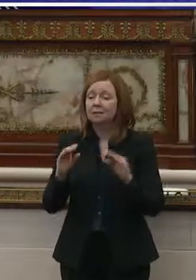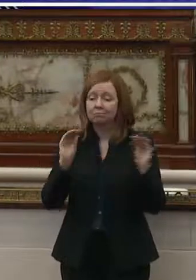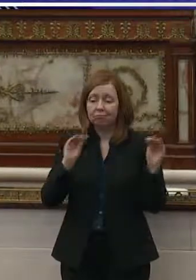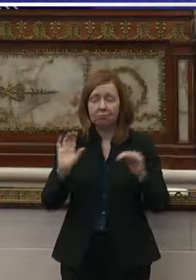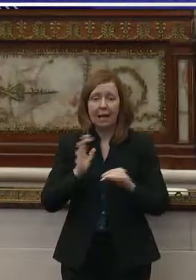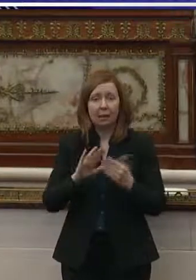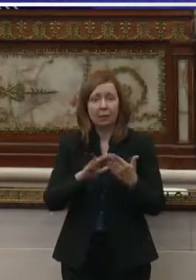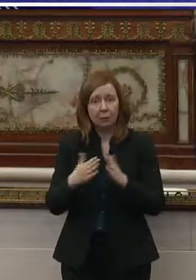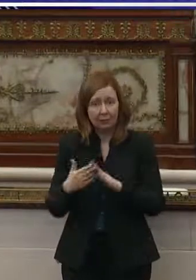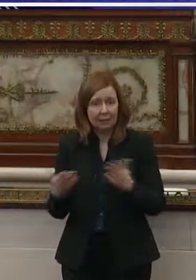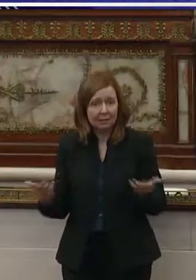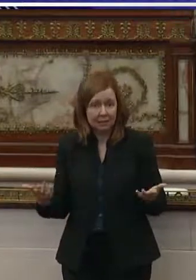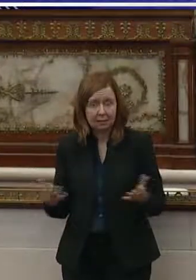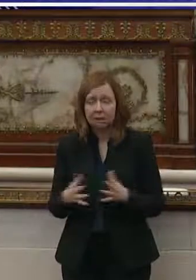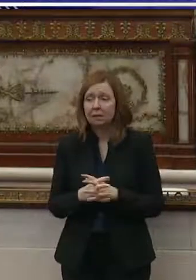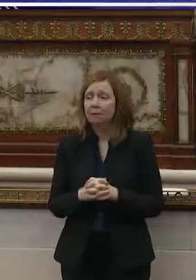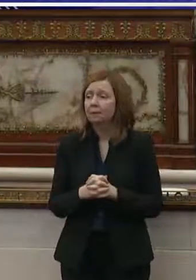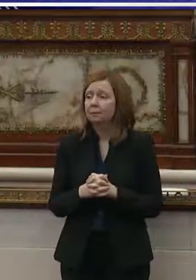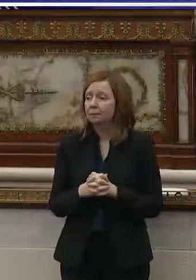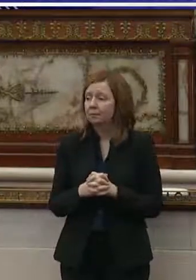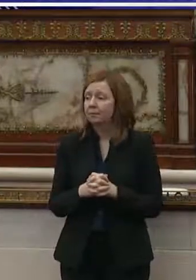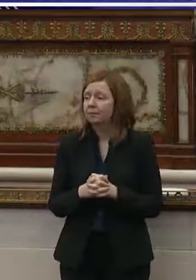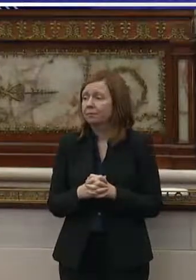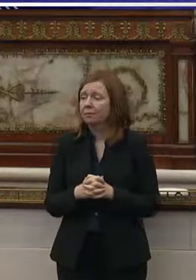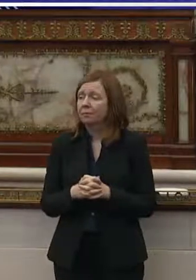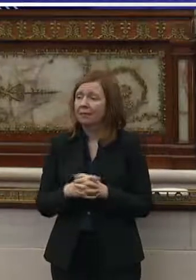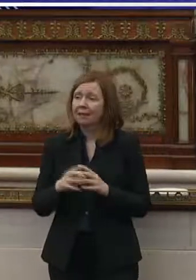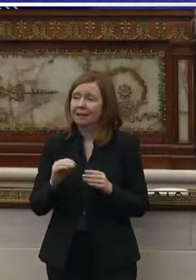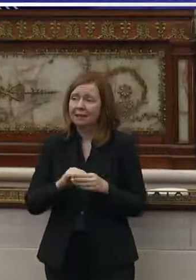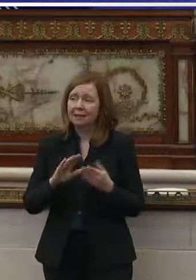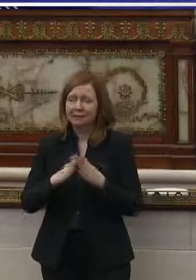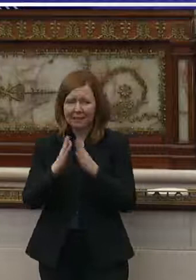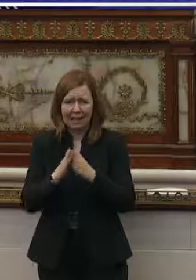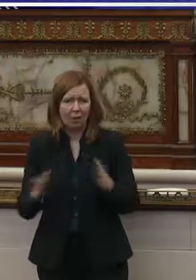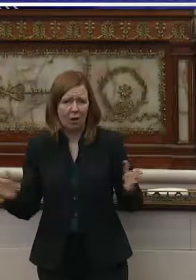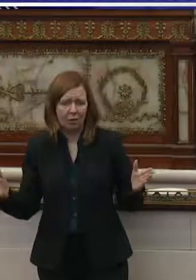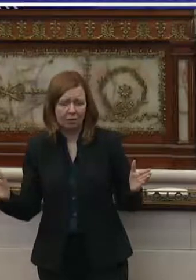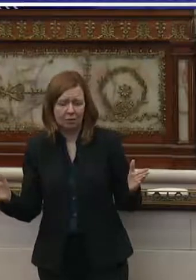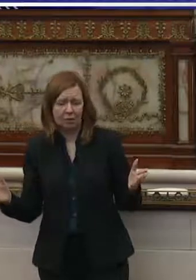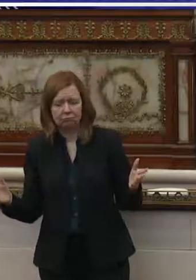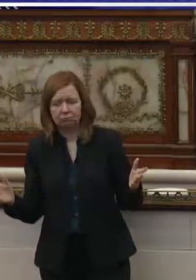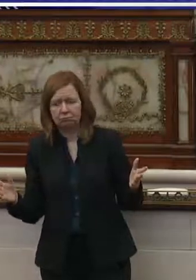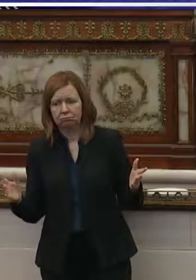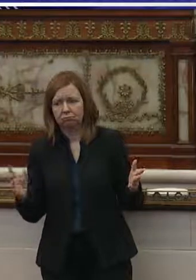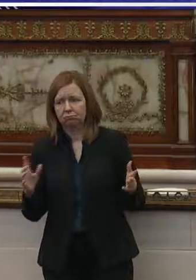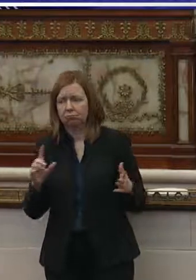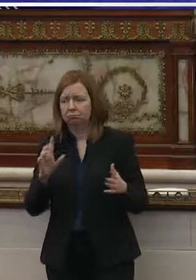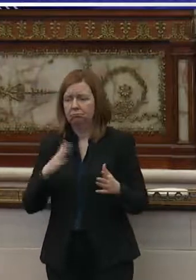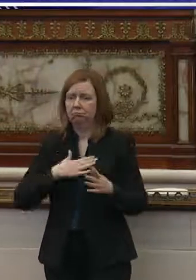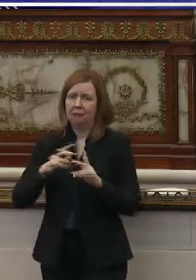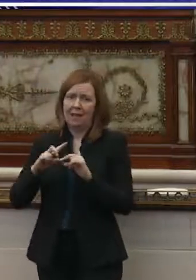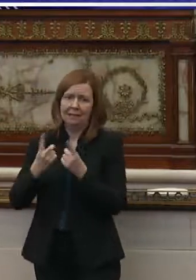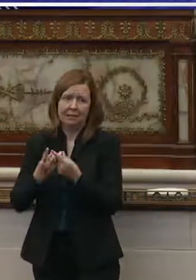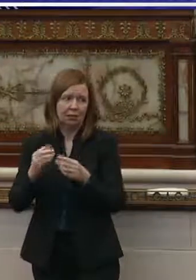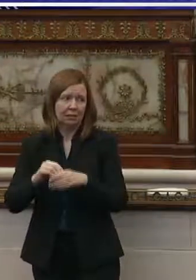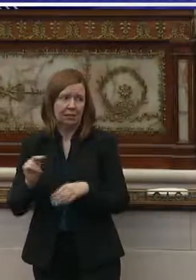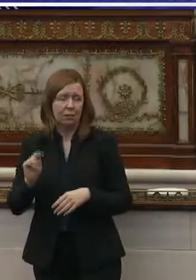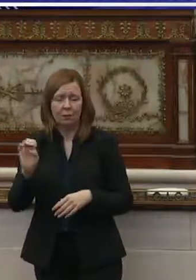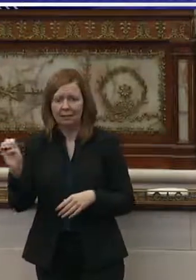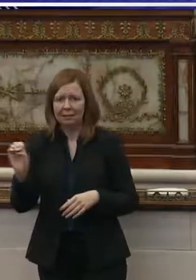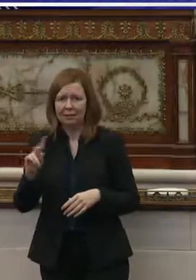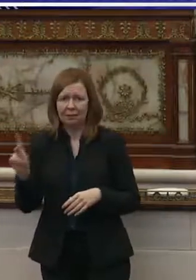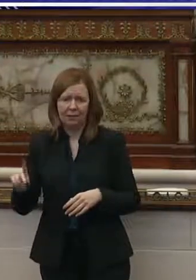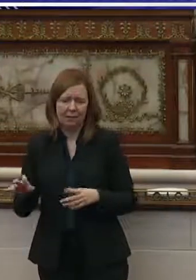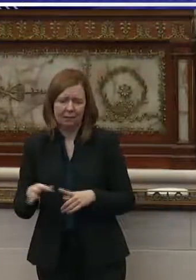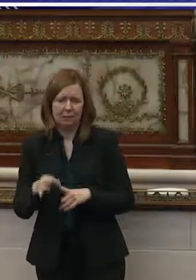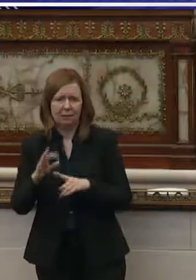our communities in the city at large. I'm going to speak on my district in Northeast Philly, specifically